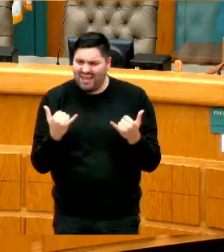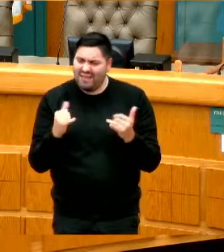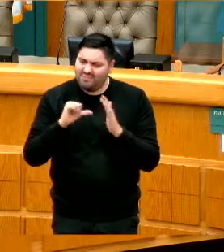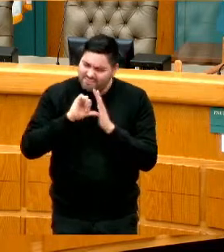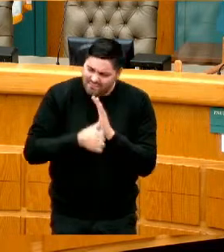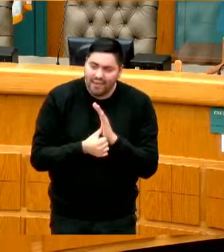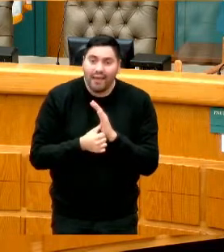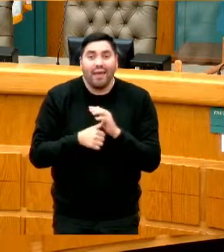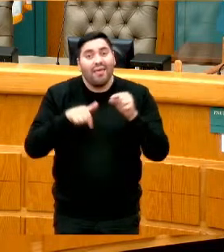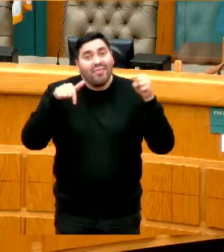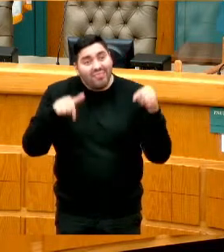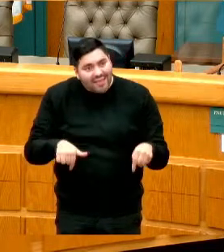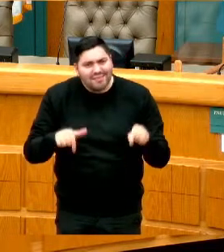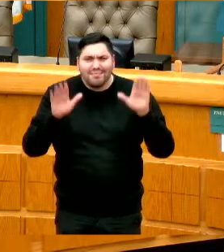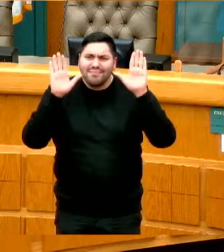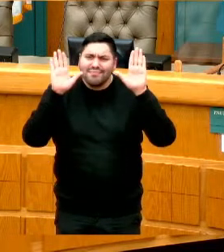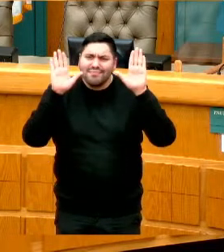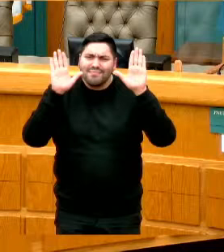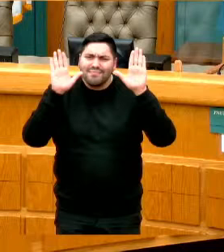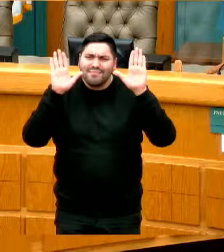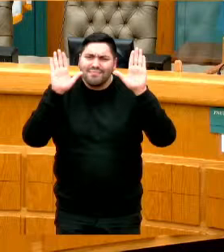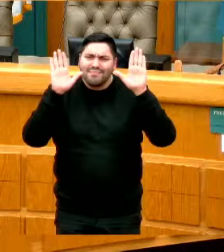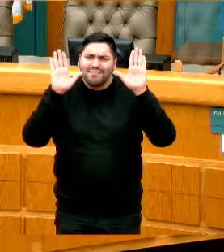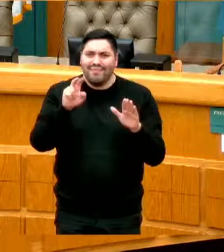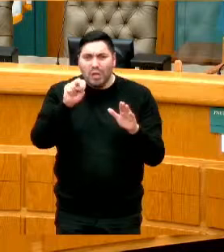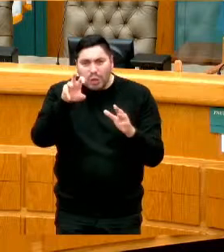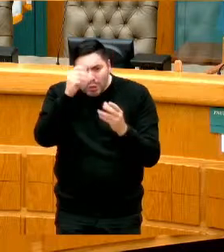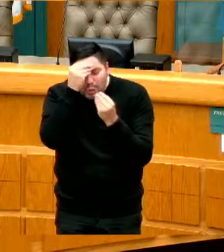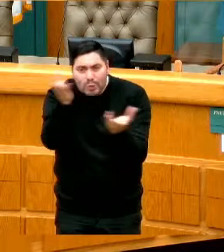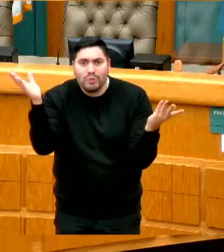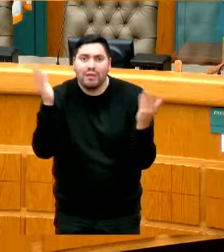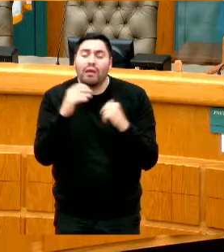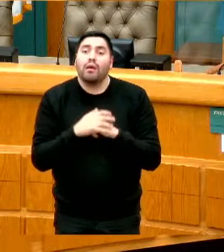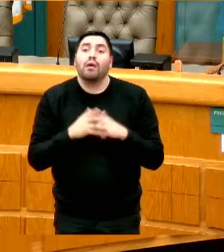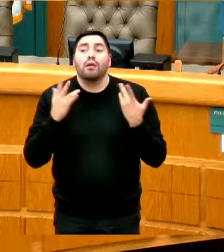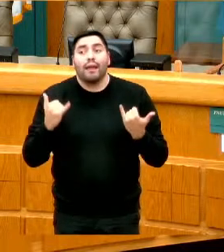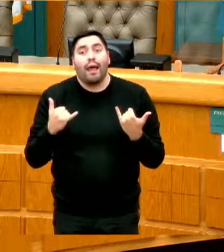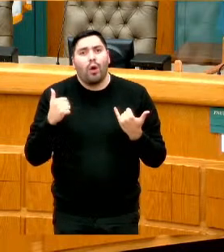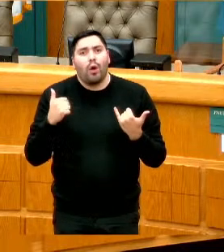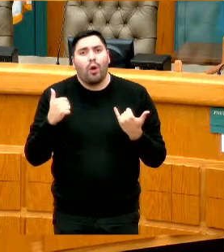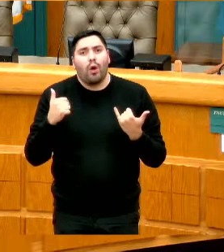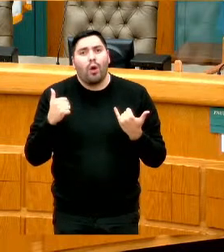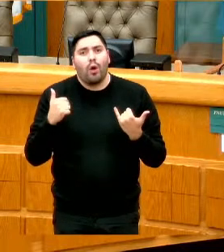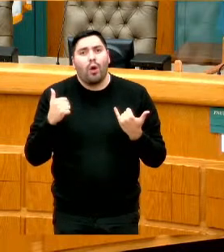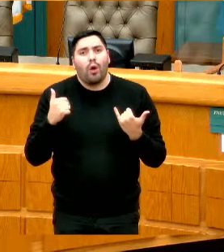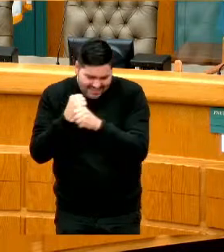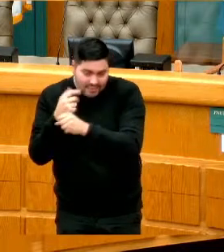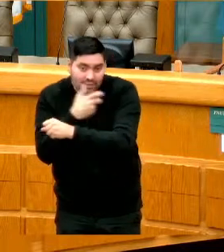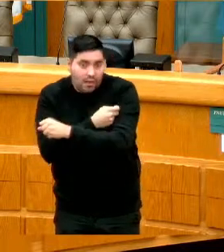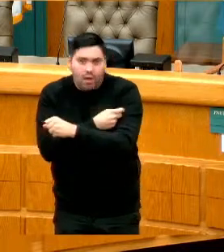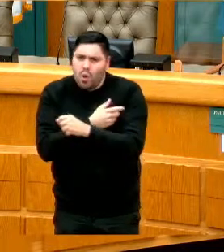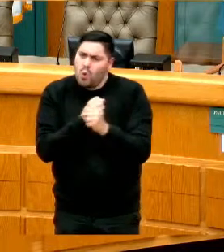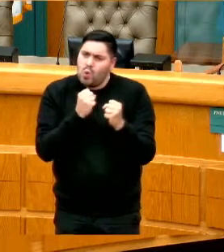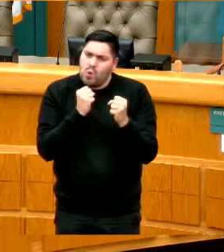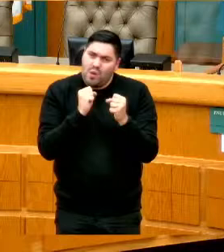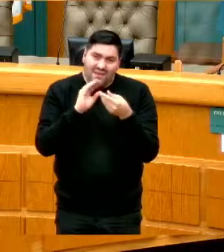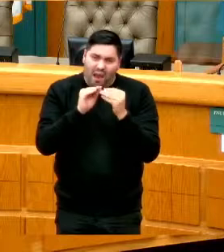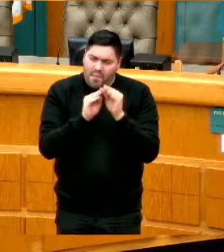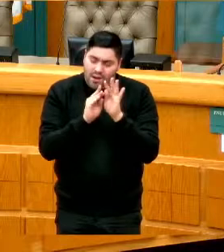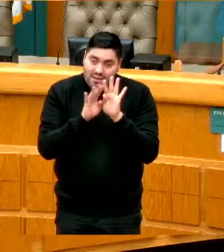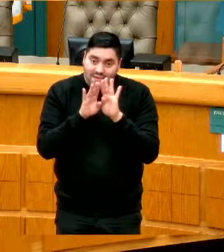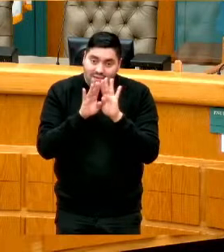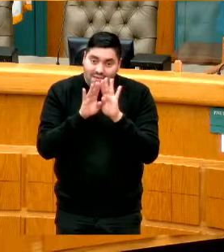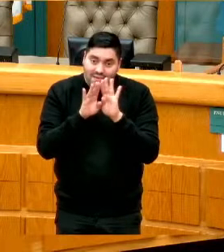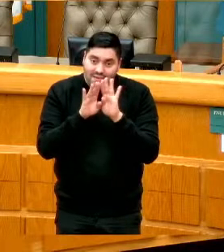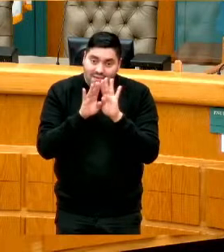news. We are manufacturing and distributing these vaccines in this country in record numbers. And we have set